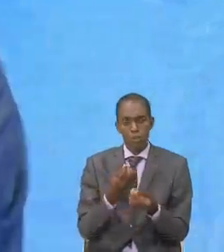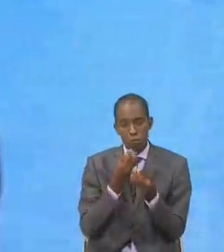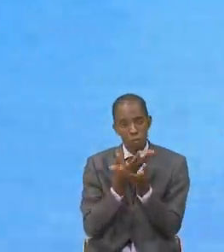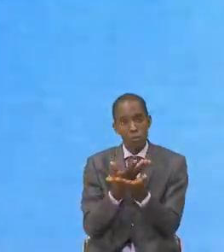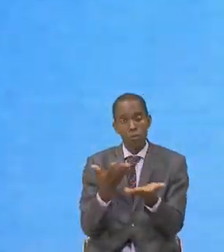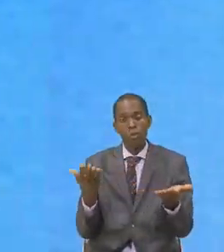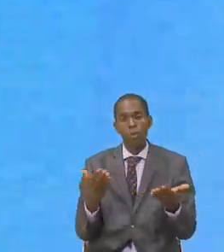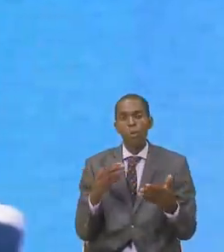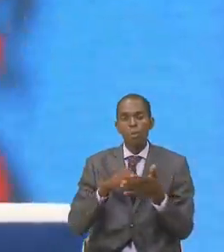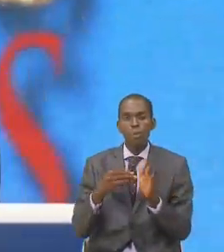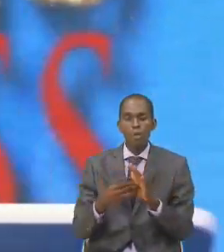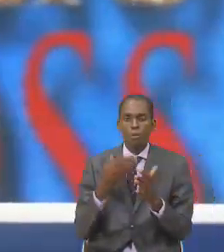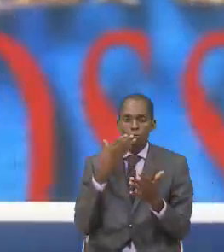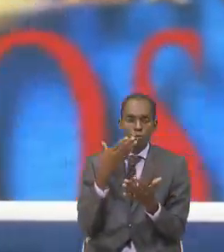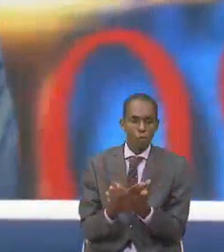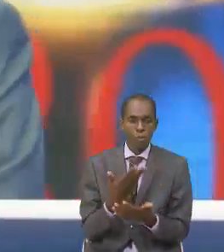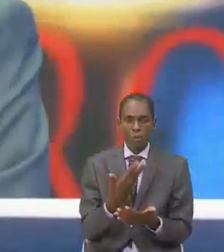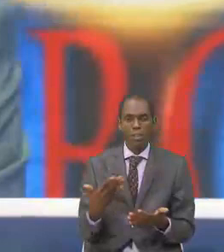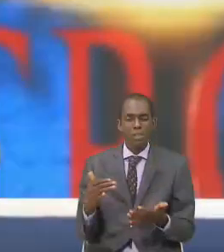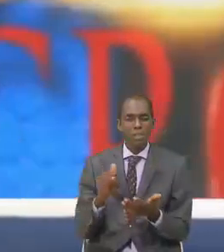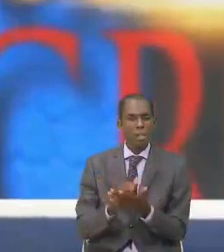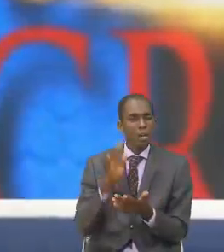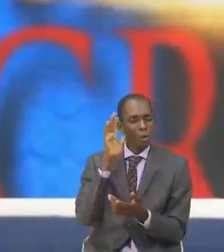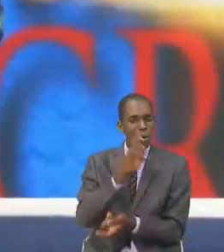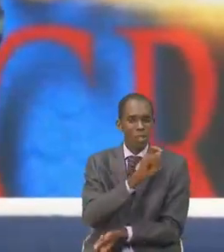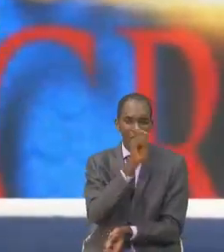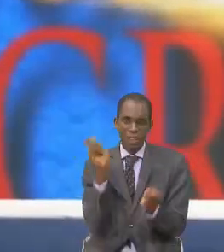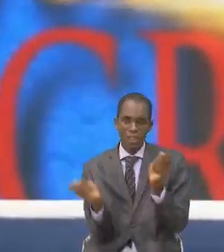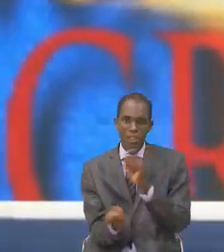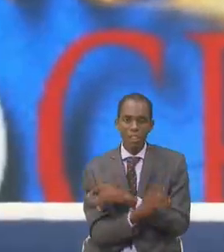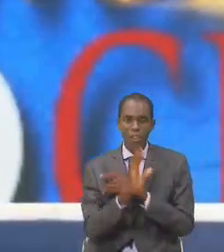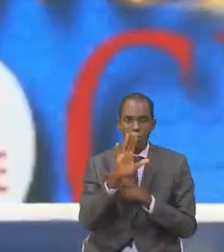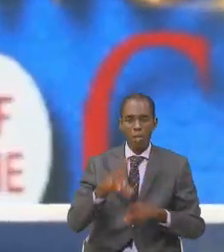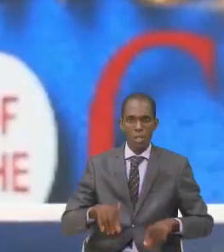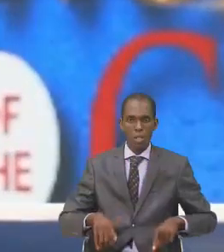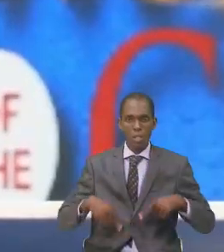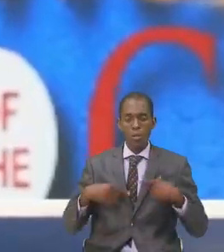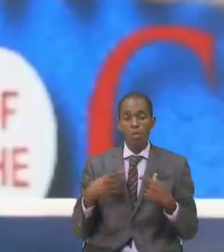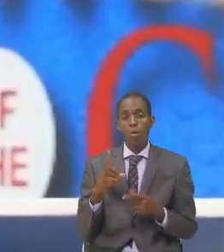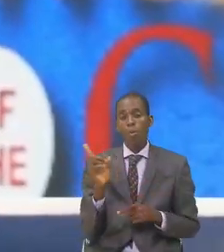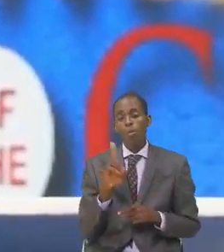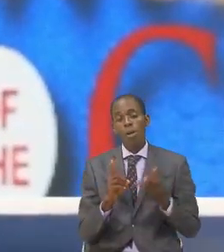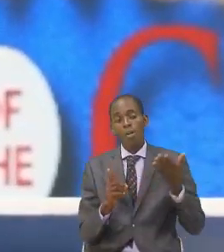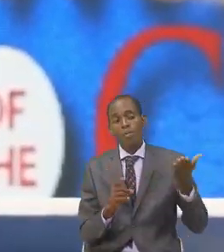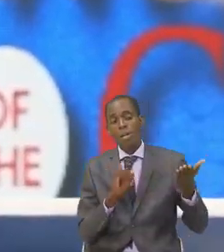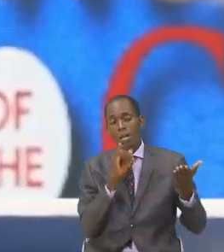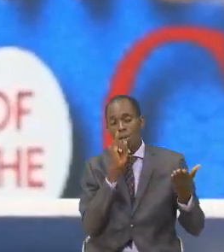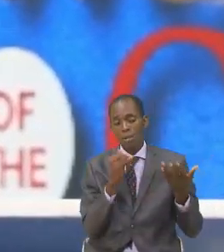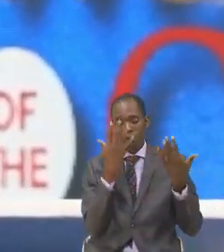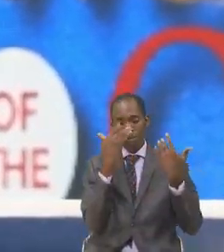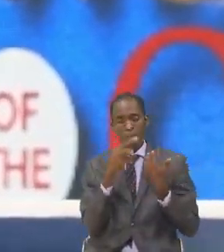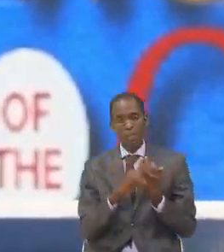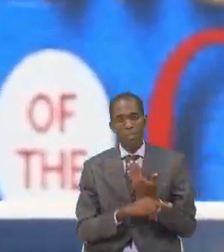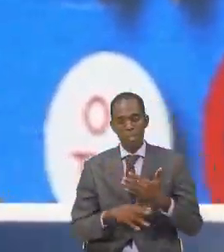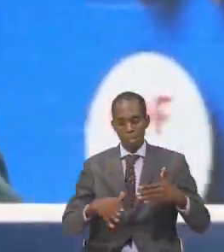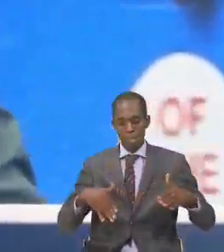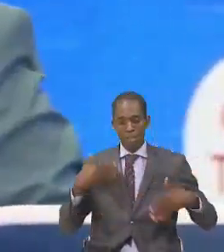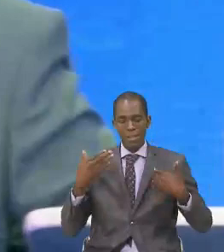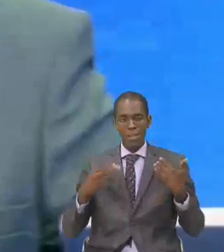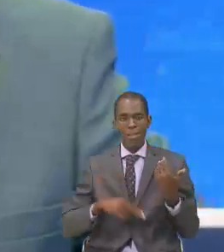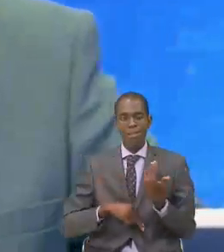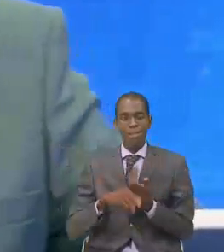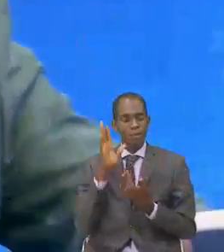good news. It means the glad tidings. It means something that will turn your life around. Where there